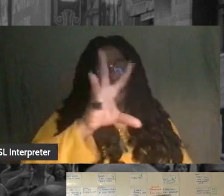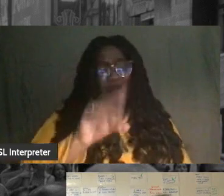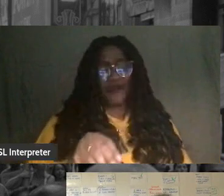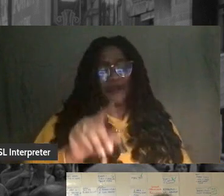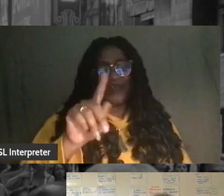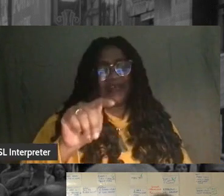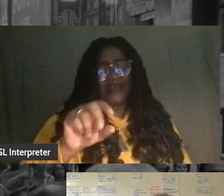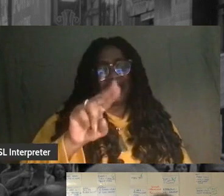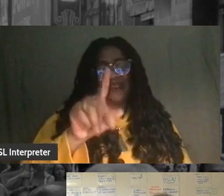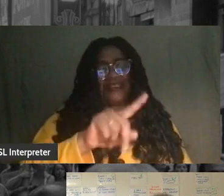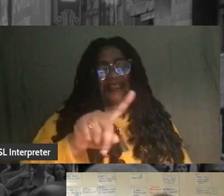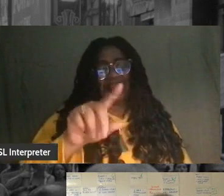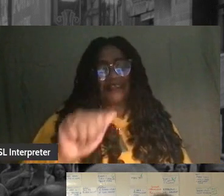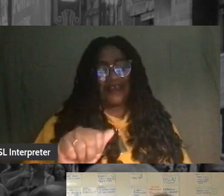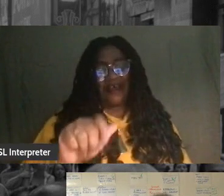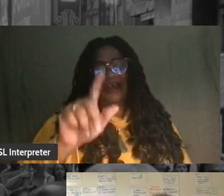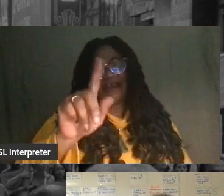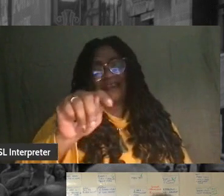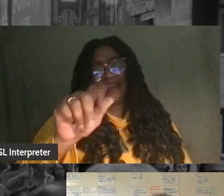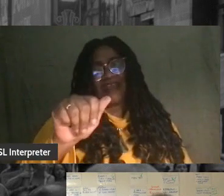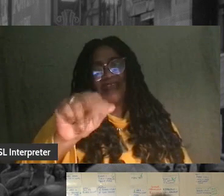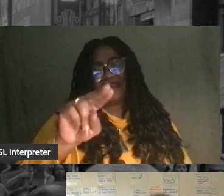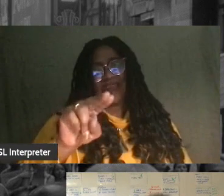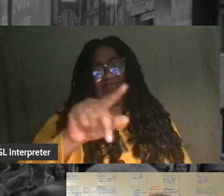And so I was really,